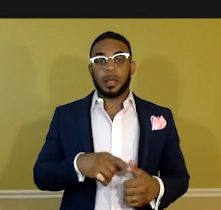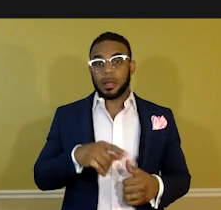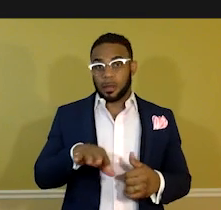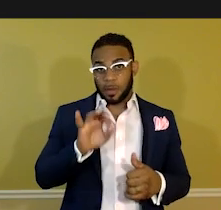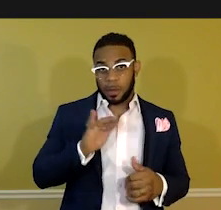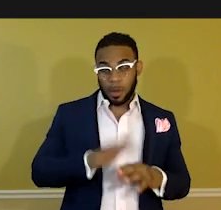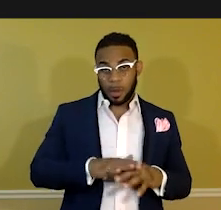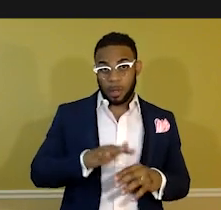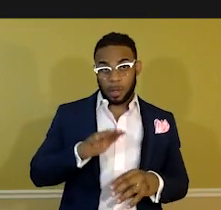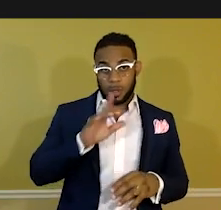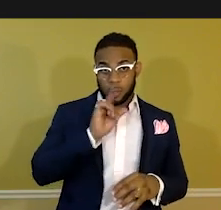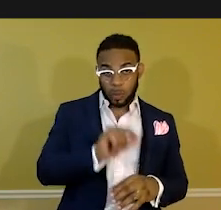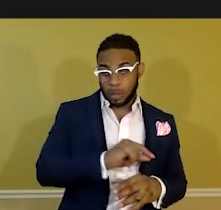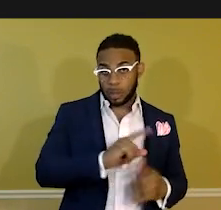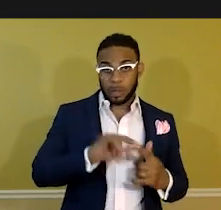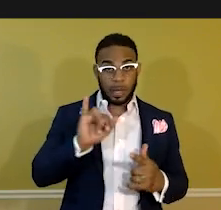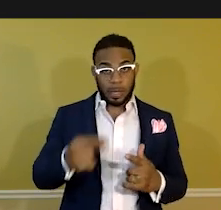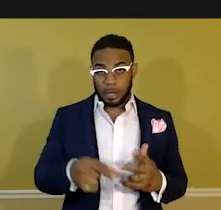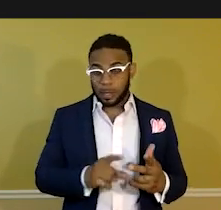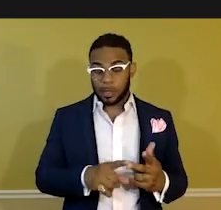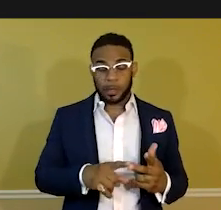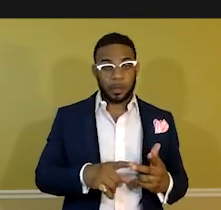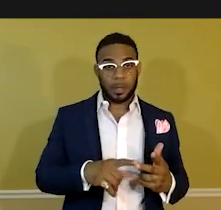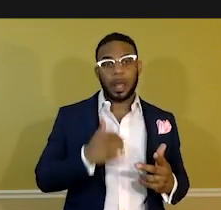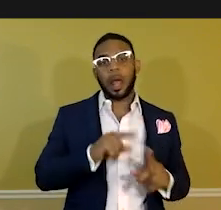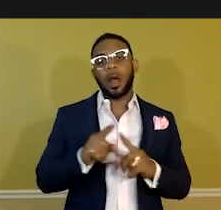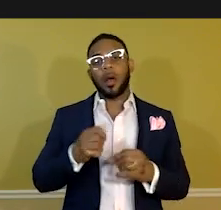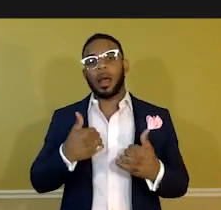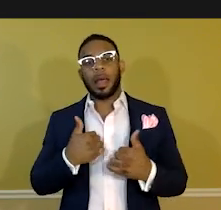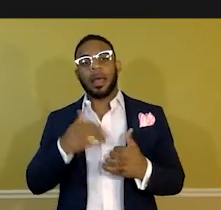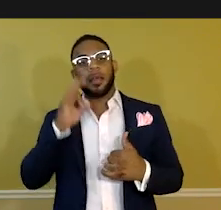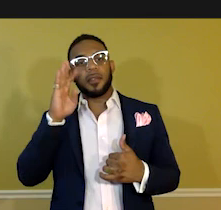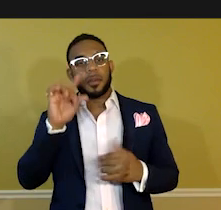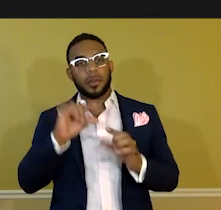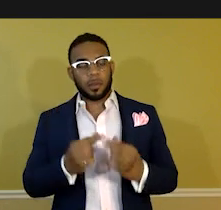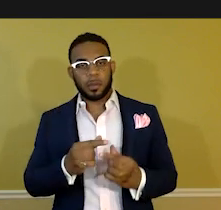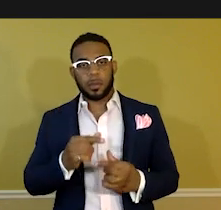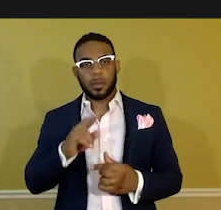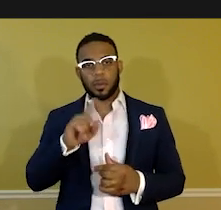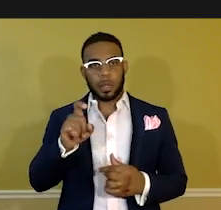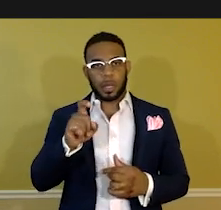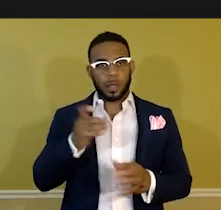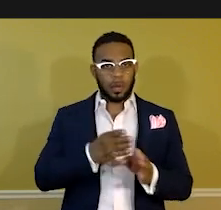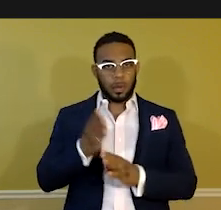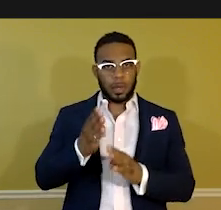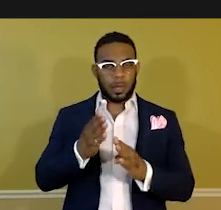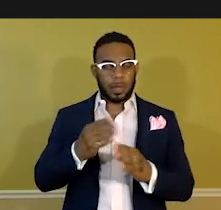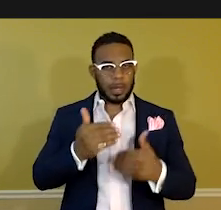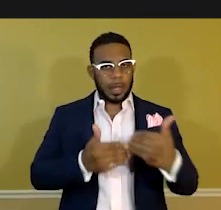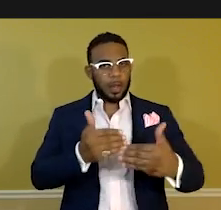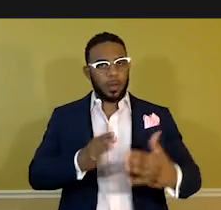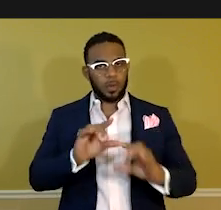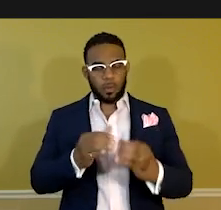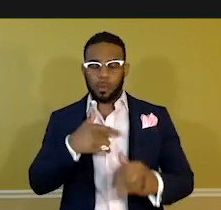find me on Twitter or Instagram. Um, and I also have a Facebook group, the UX career accelerator group,